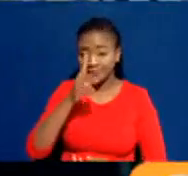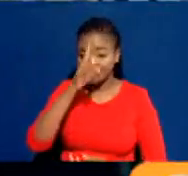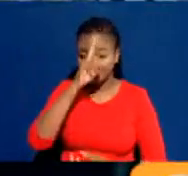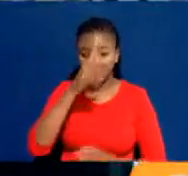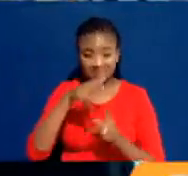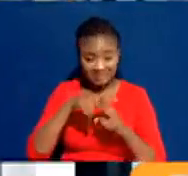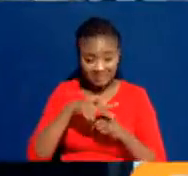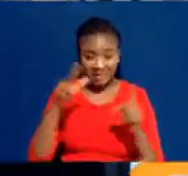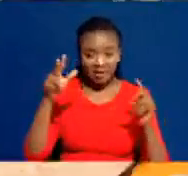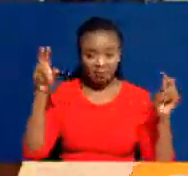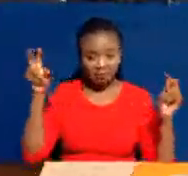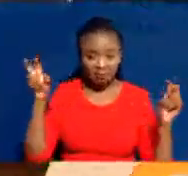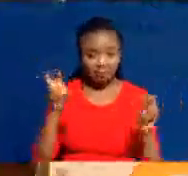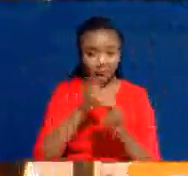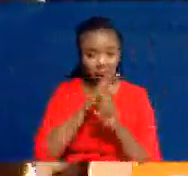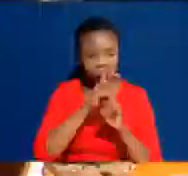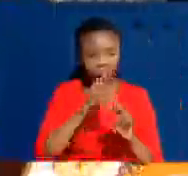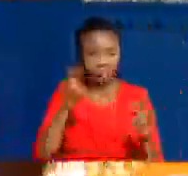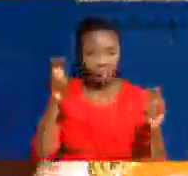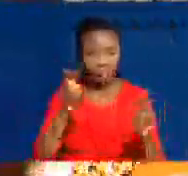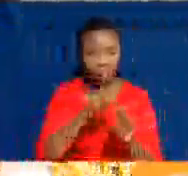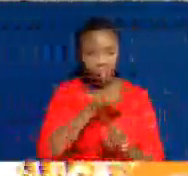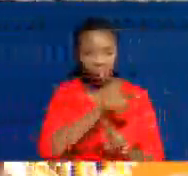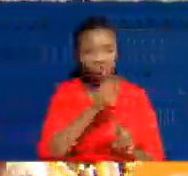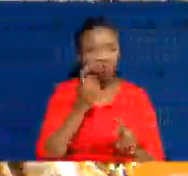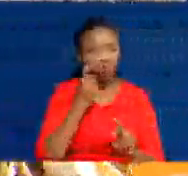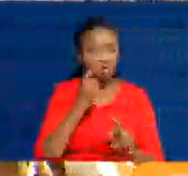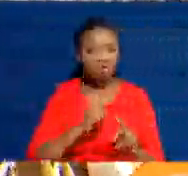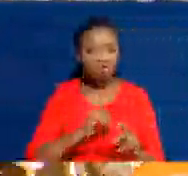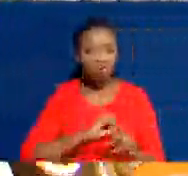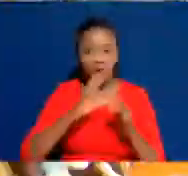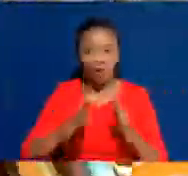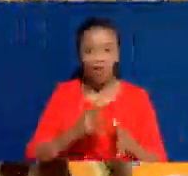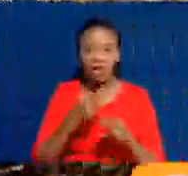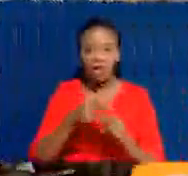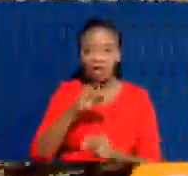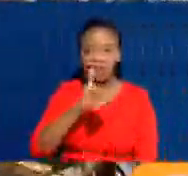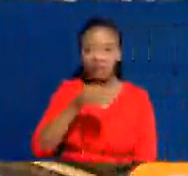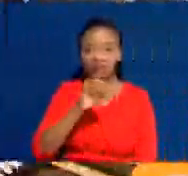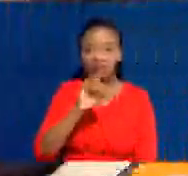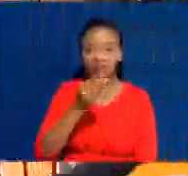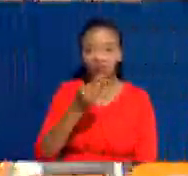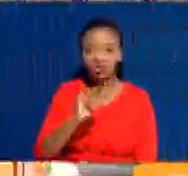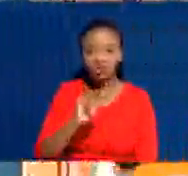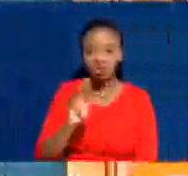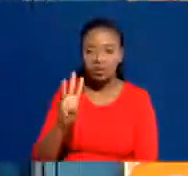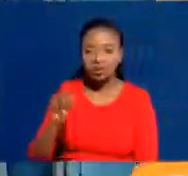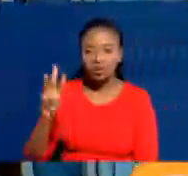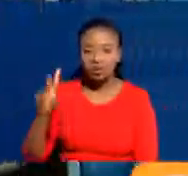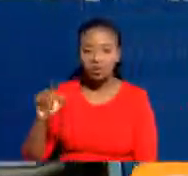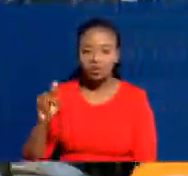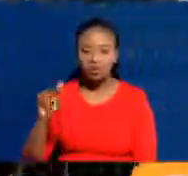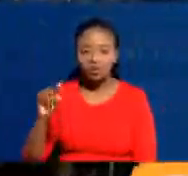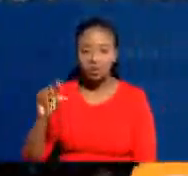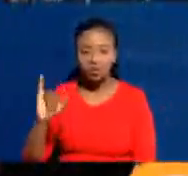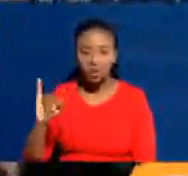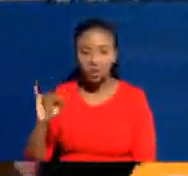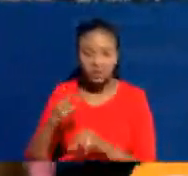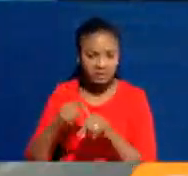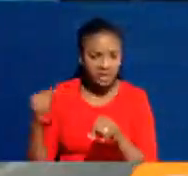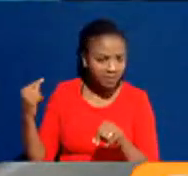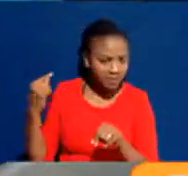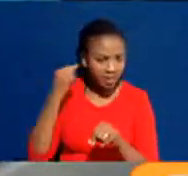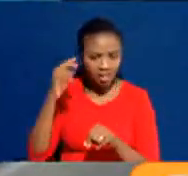a manhunt for the owner of the shop, identified as John Mwangi Thuku, who escaped moments before